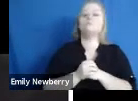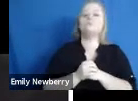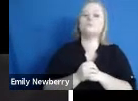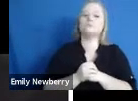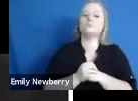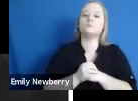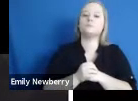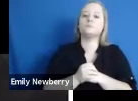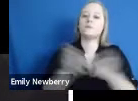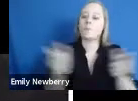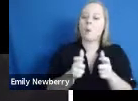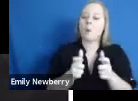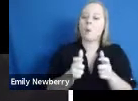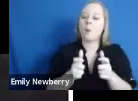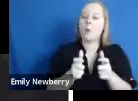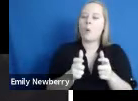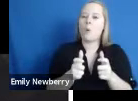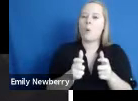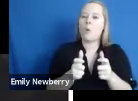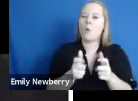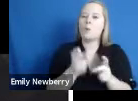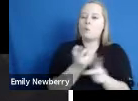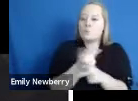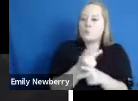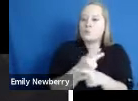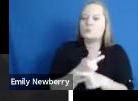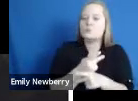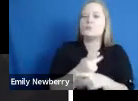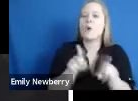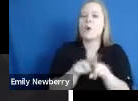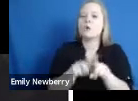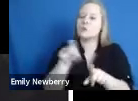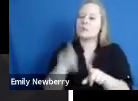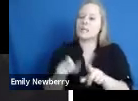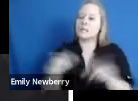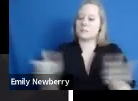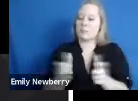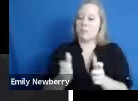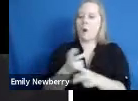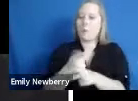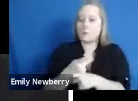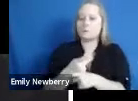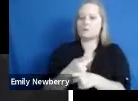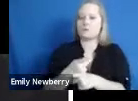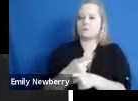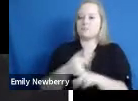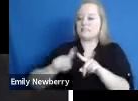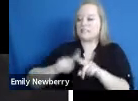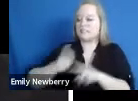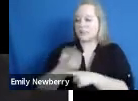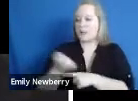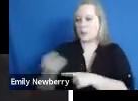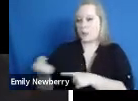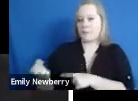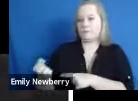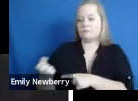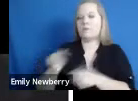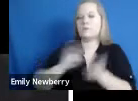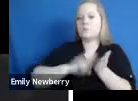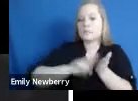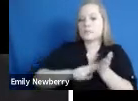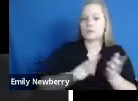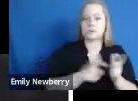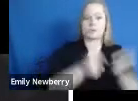Small scale producers need small-scaled, appropriately scaled equipment, so we can use research scale